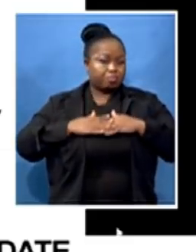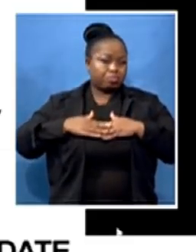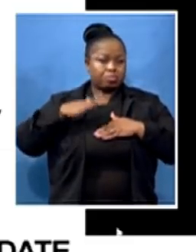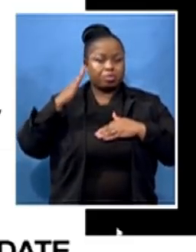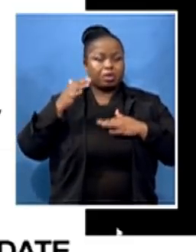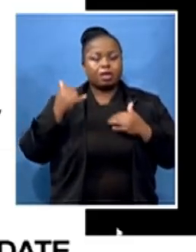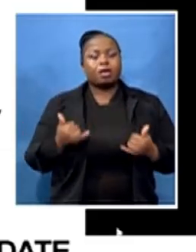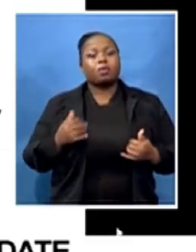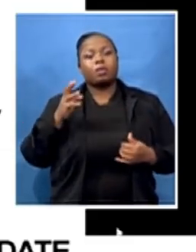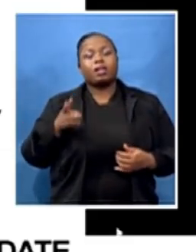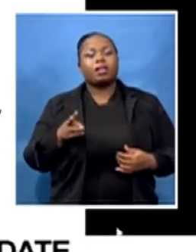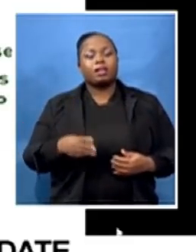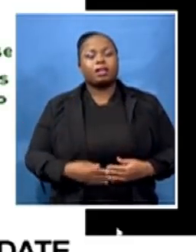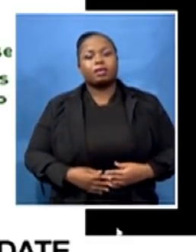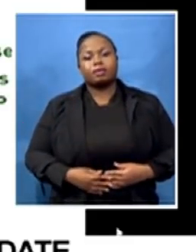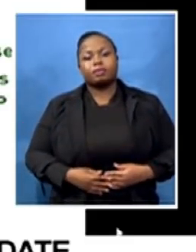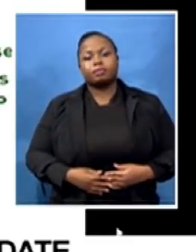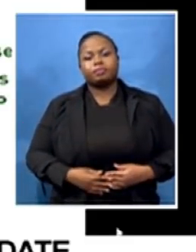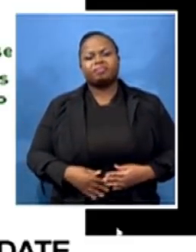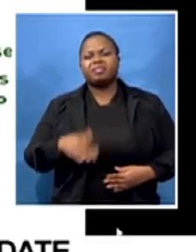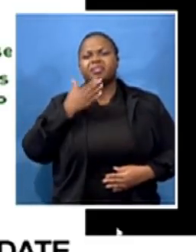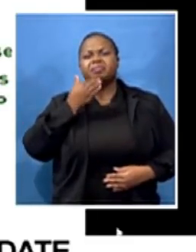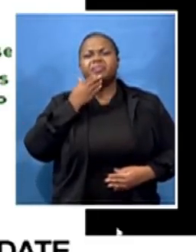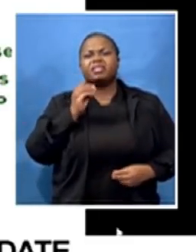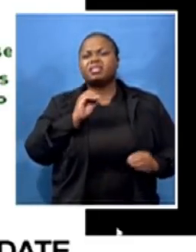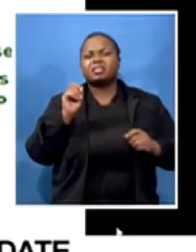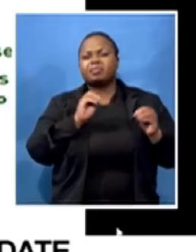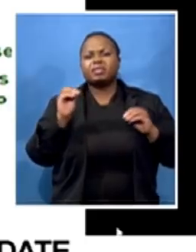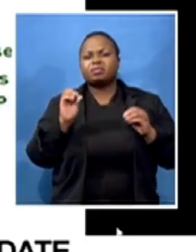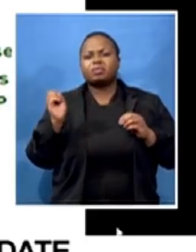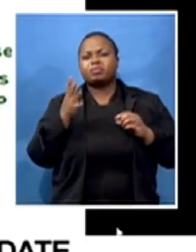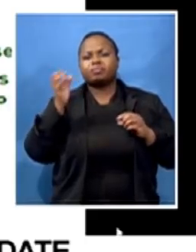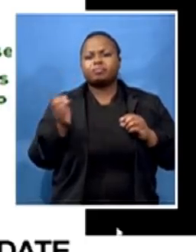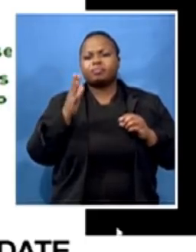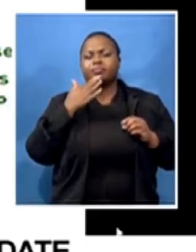Can the person who's moving the slides move them, please?